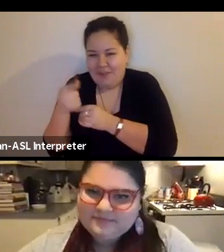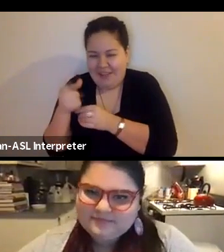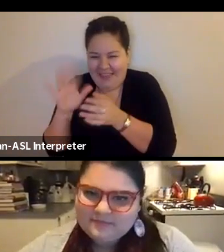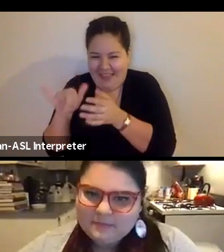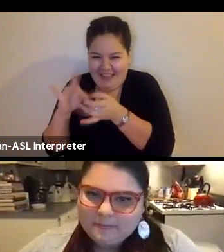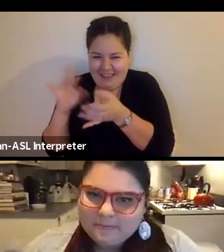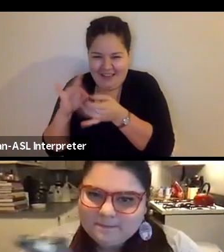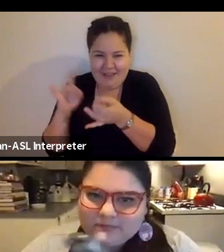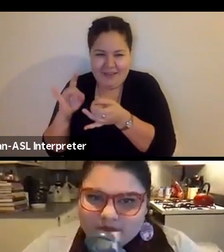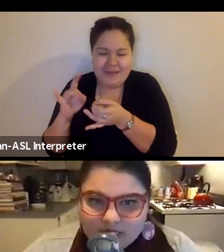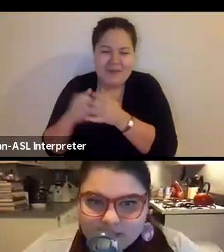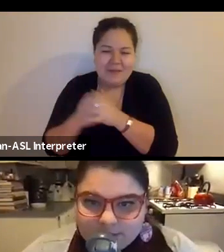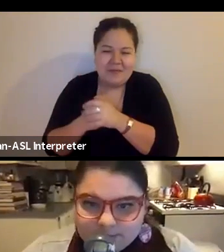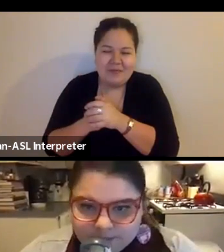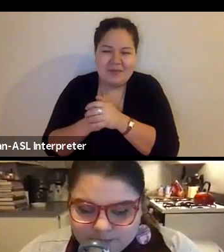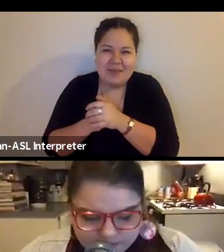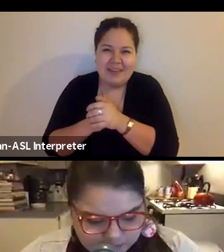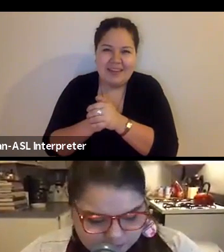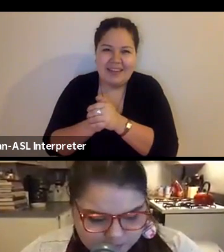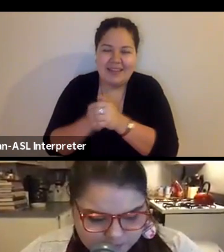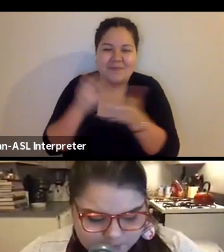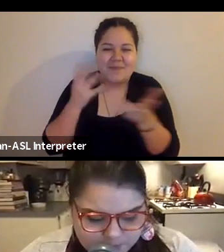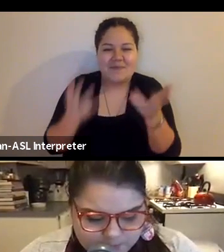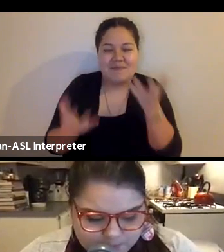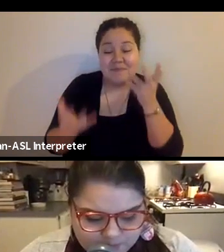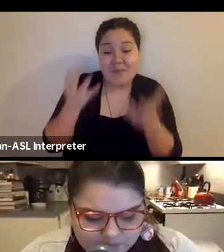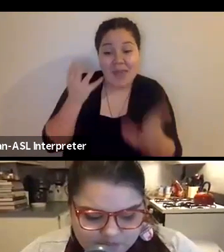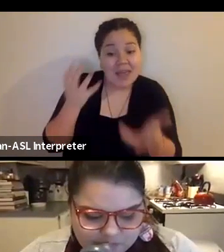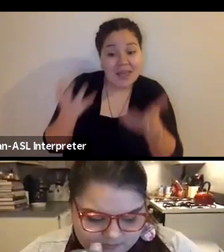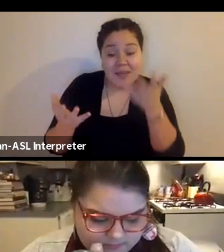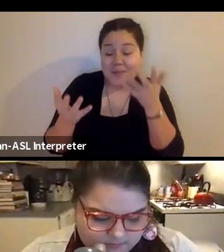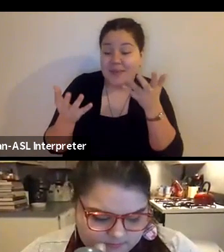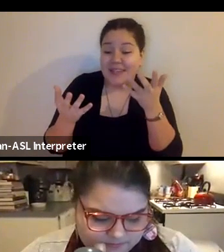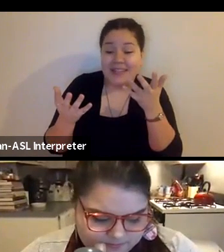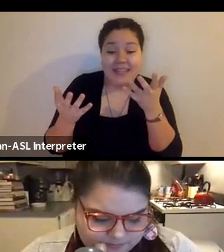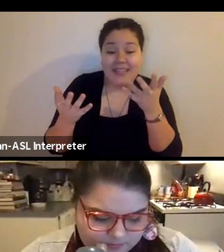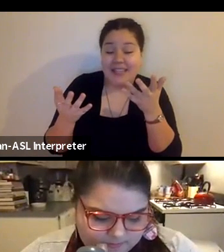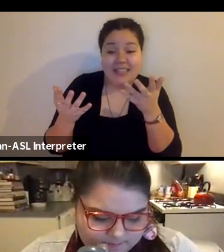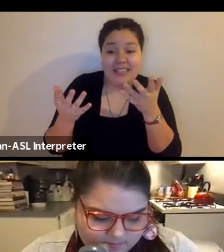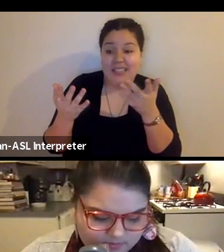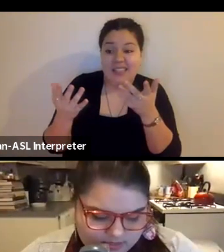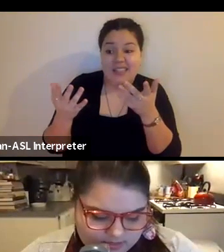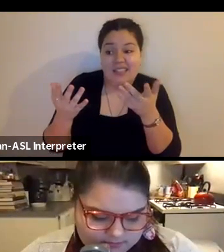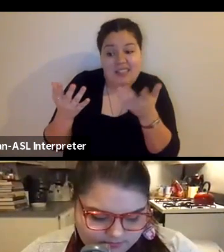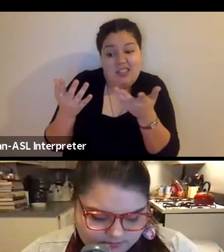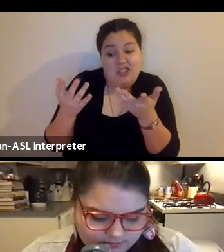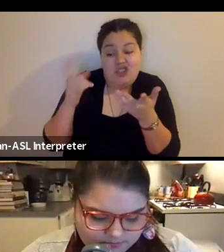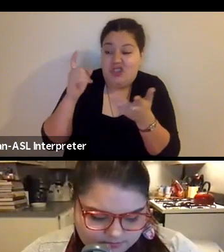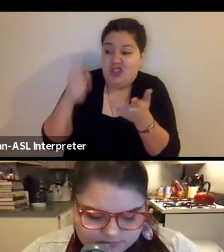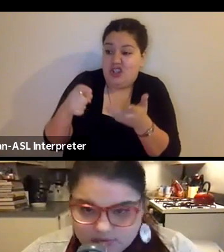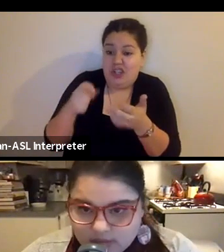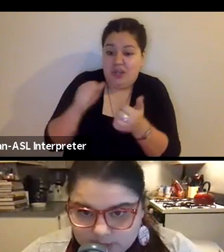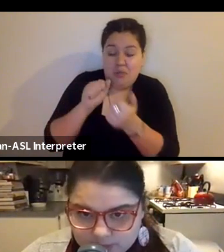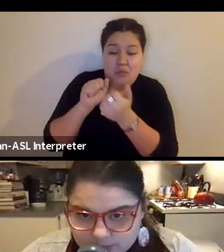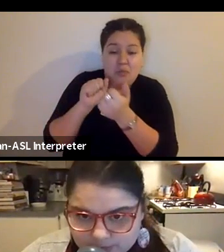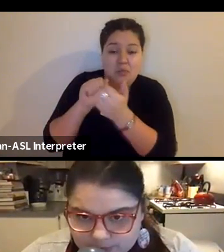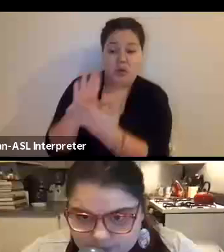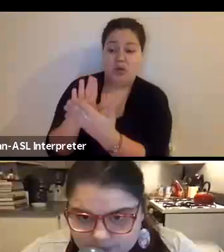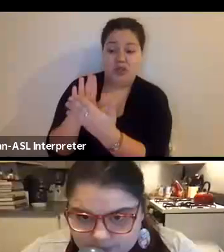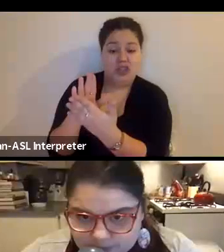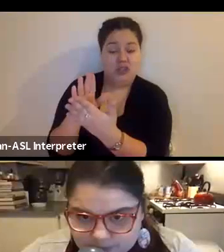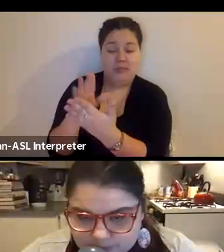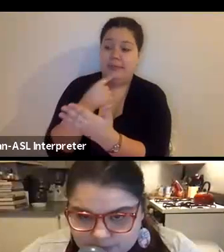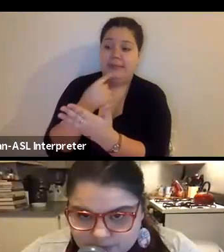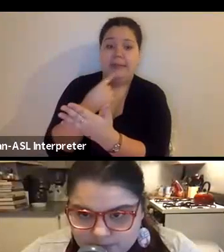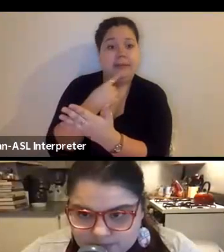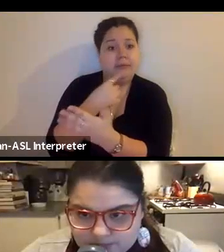maybe the answer is to approach it as if maybe it is important to do land acknowledgements for the